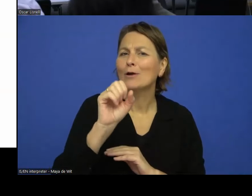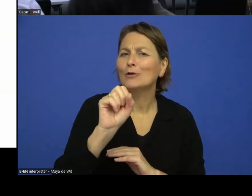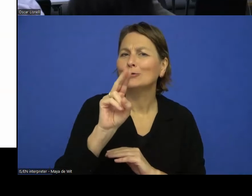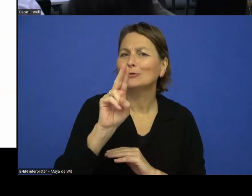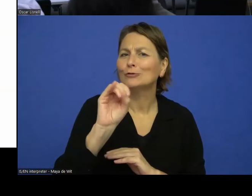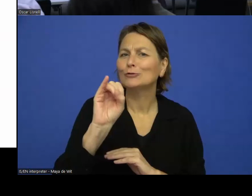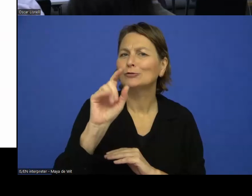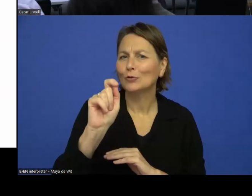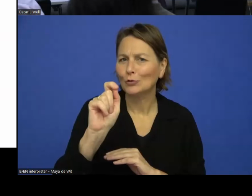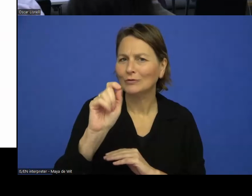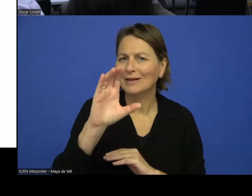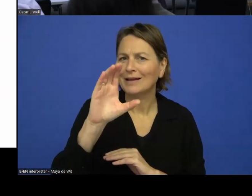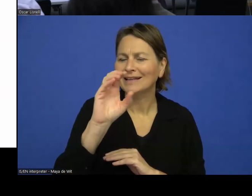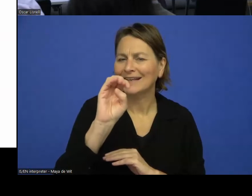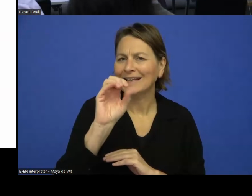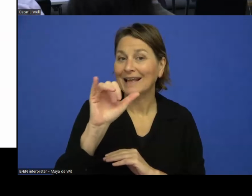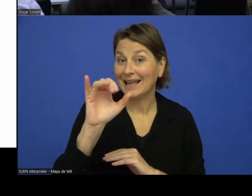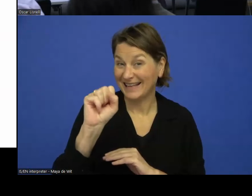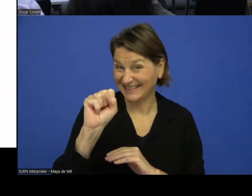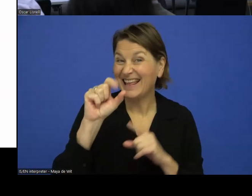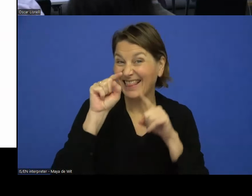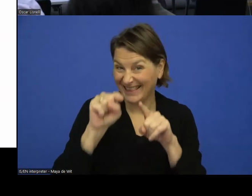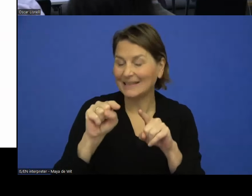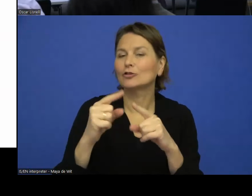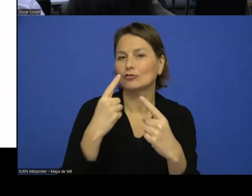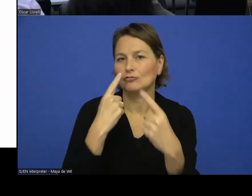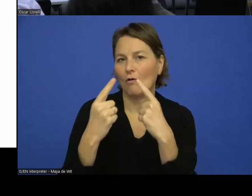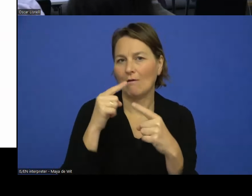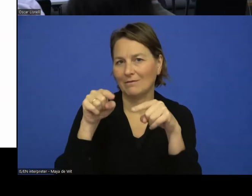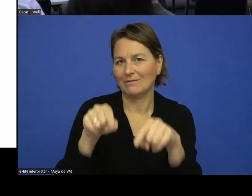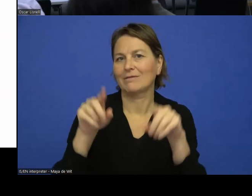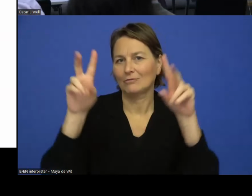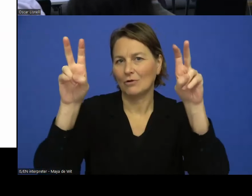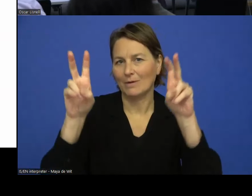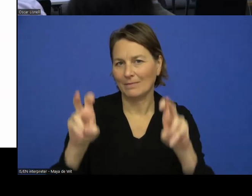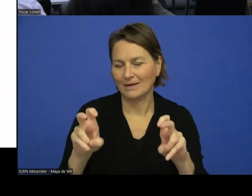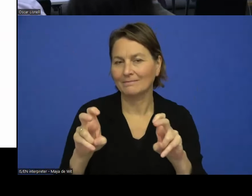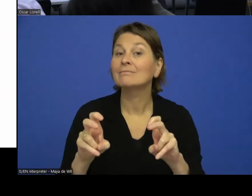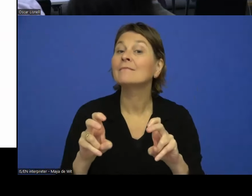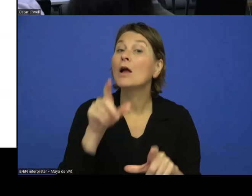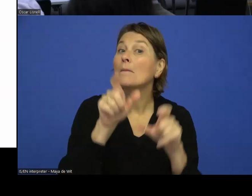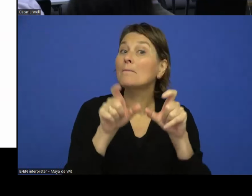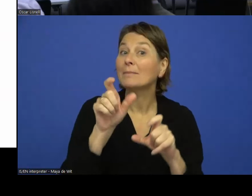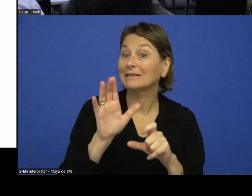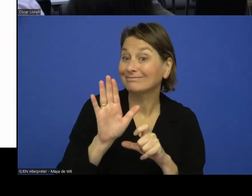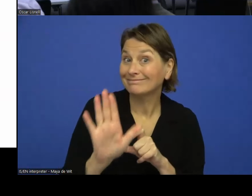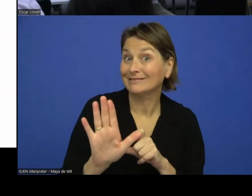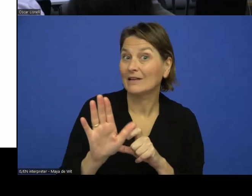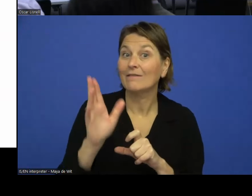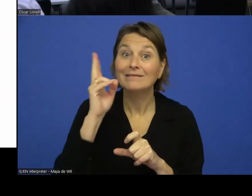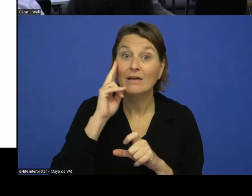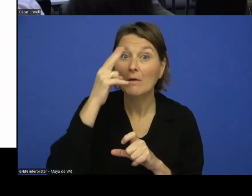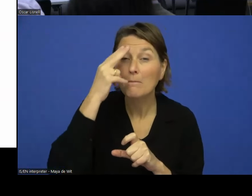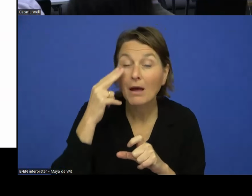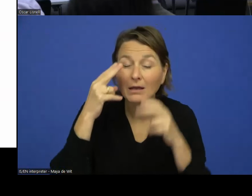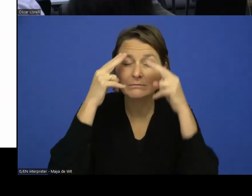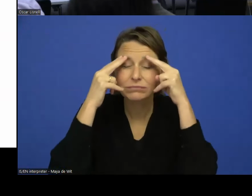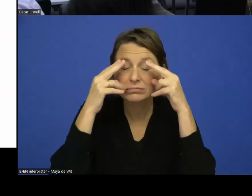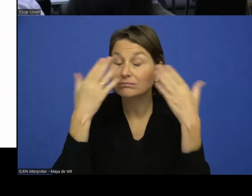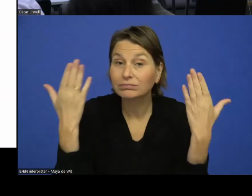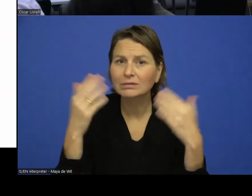things, we work with people with deafblindness. And you might think, how many people actually can